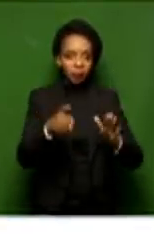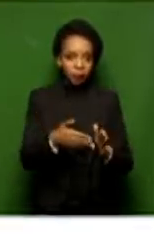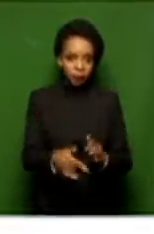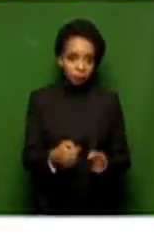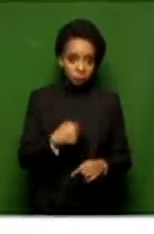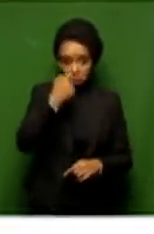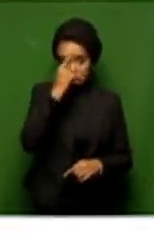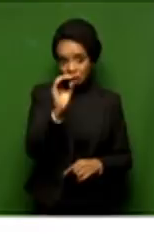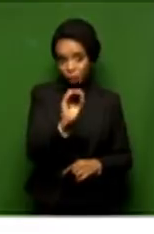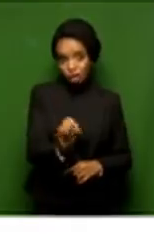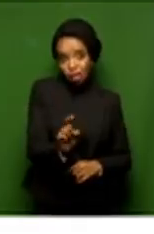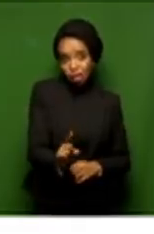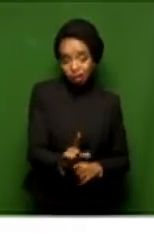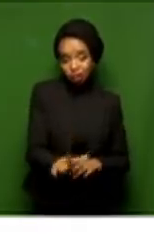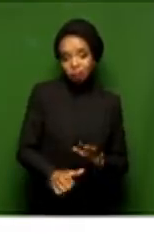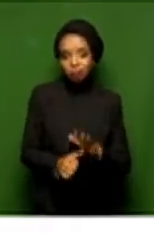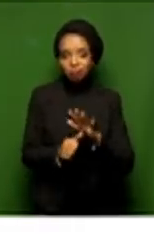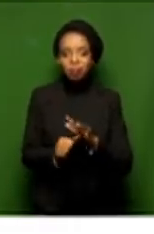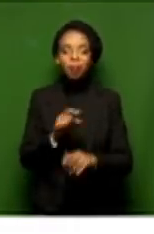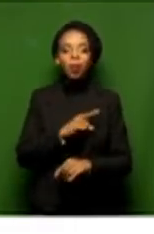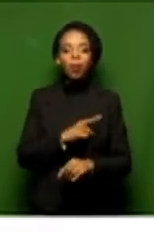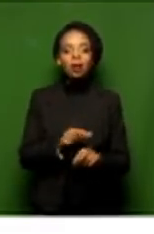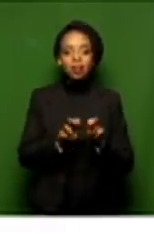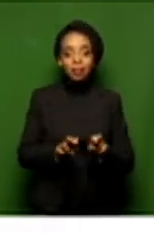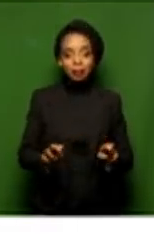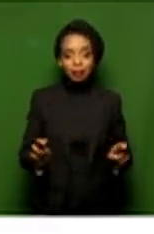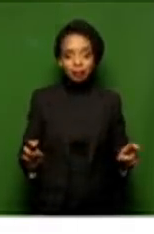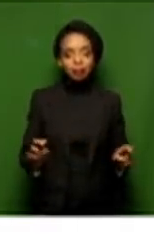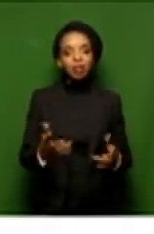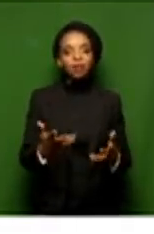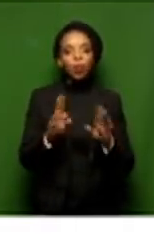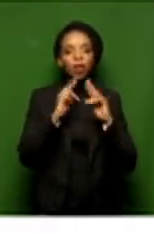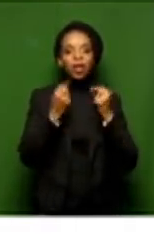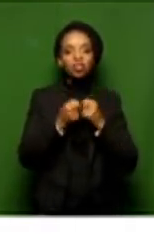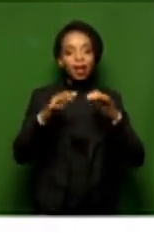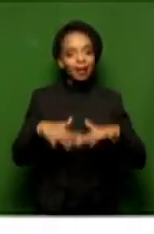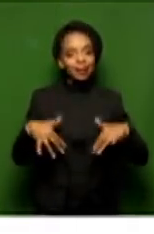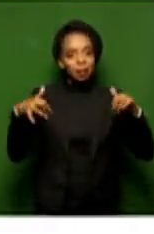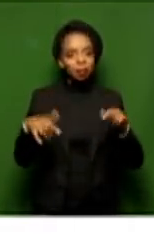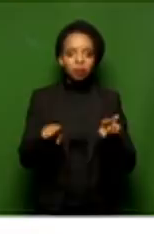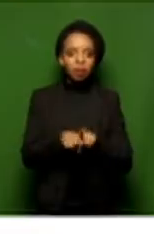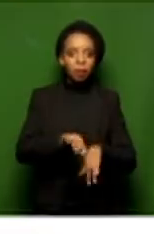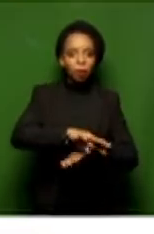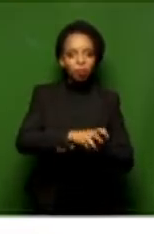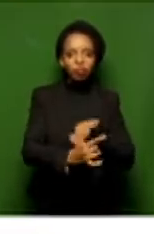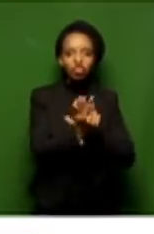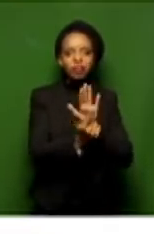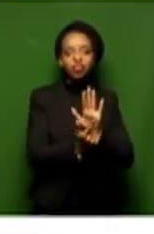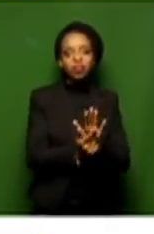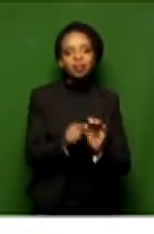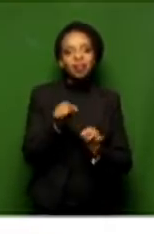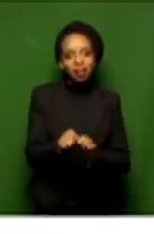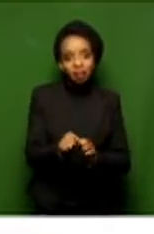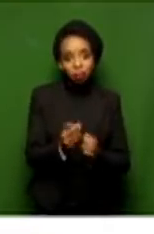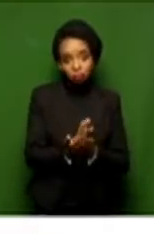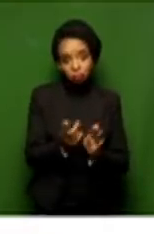be important in terms of seats in the National Assembly. Correct. As well as at the provincial legislatures, how are they stacking up in that